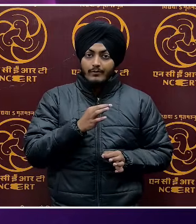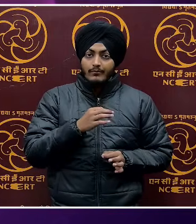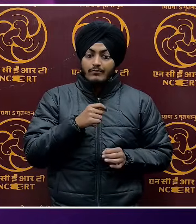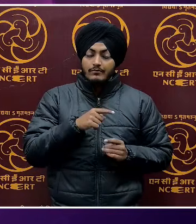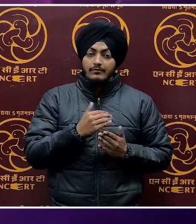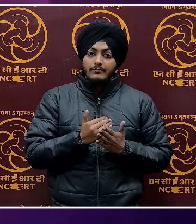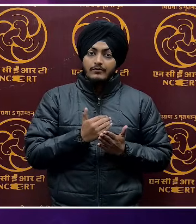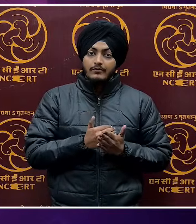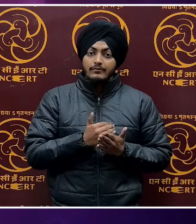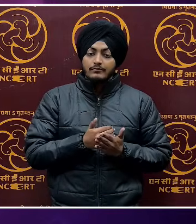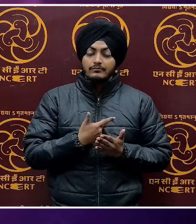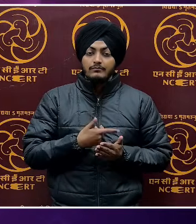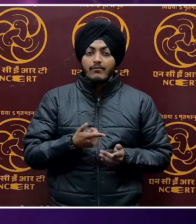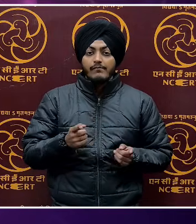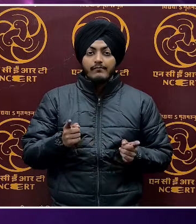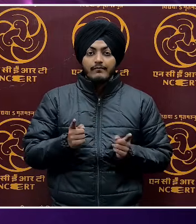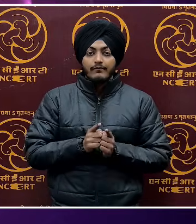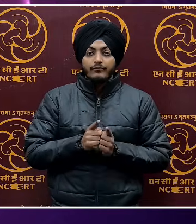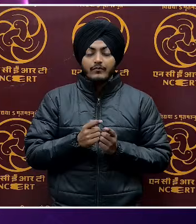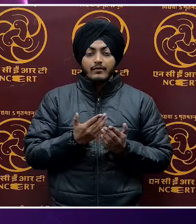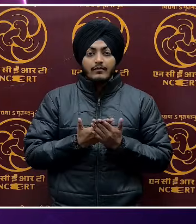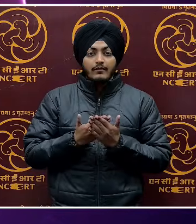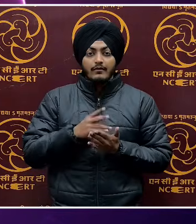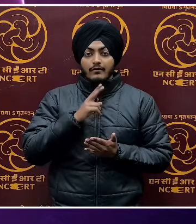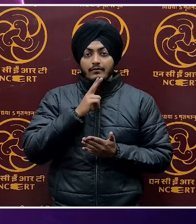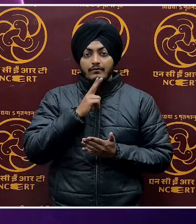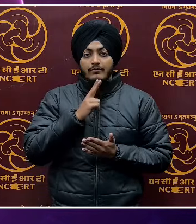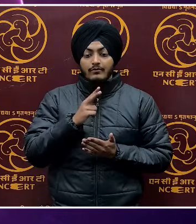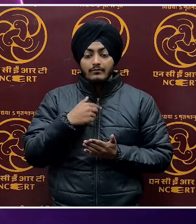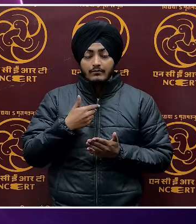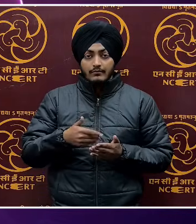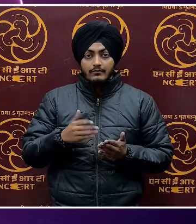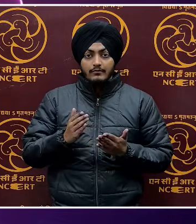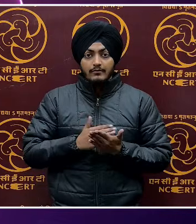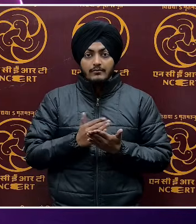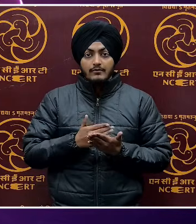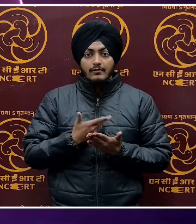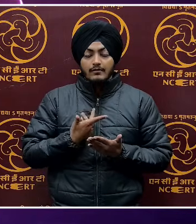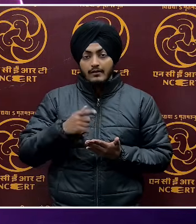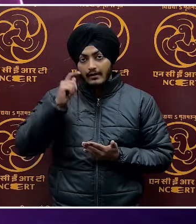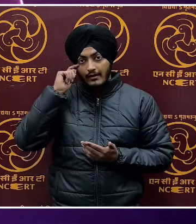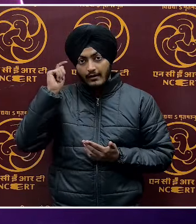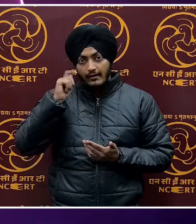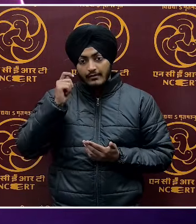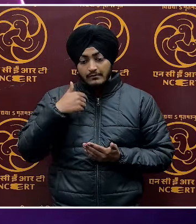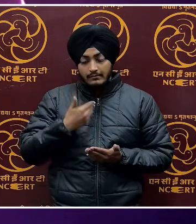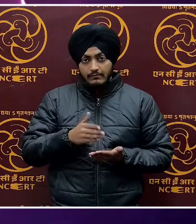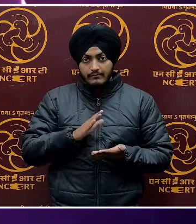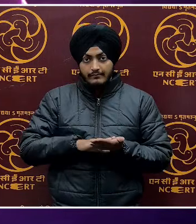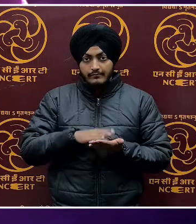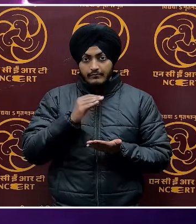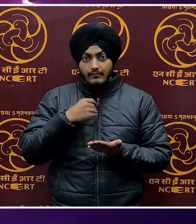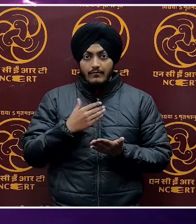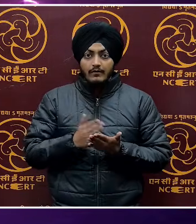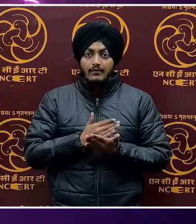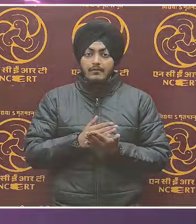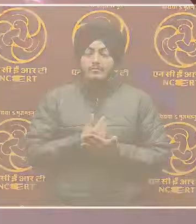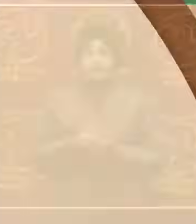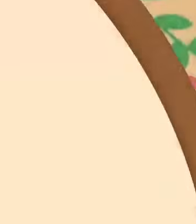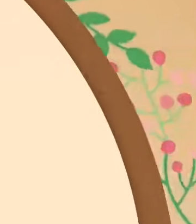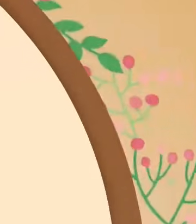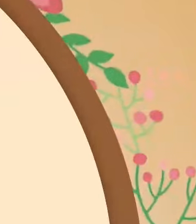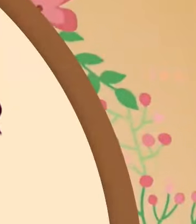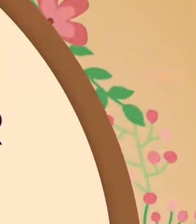for our tiny tots of class 2. The subject that we are taking up in this session is English and we are going to learn about chapter number 12 of